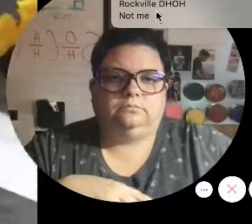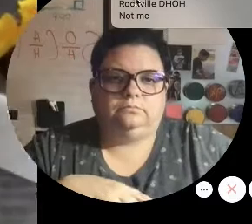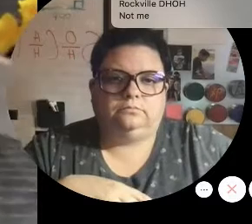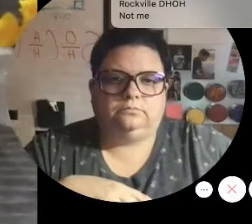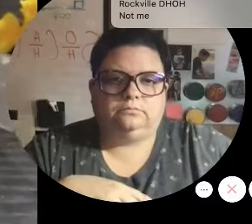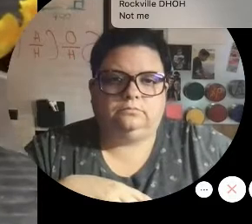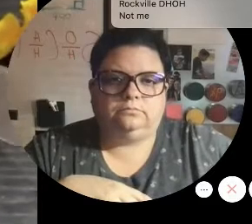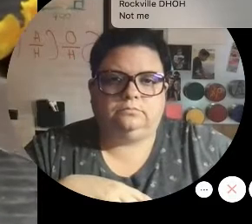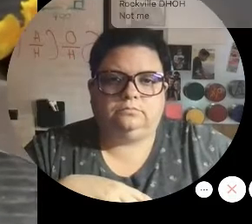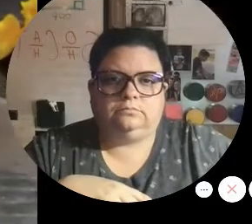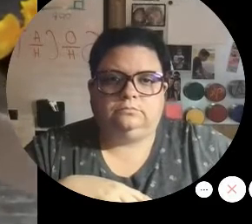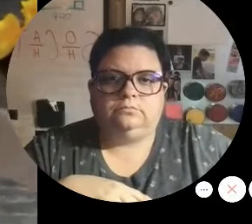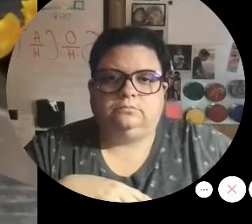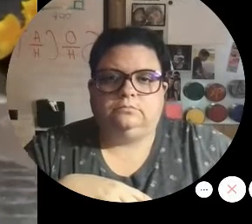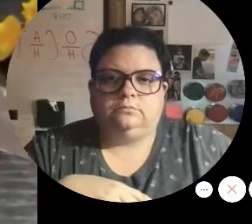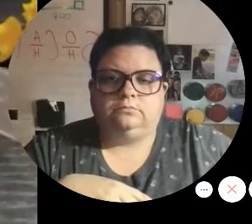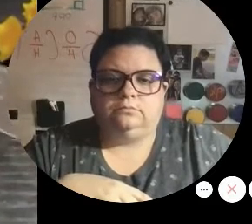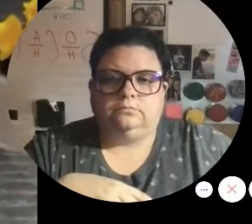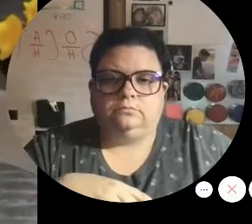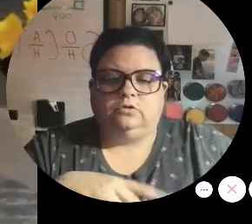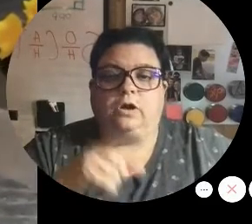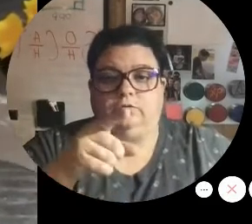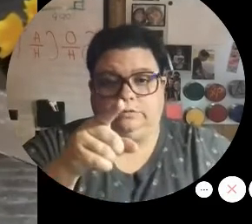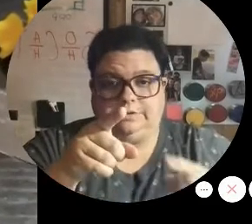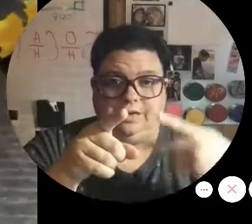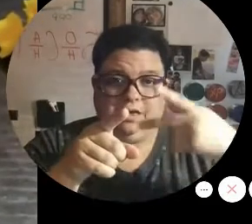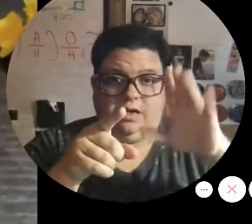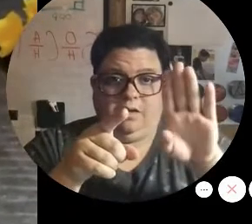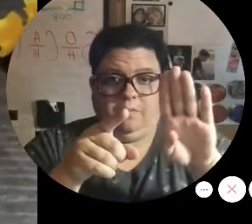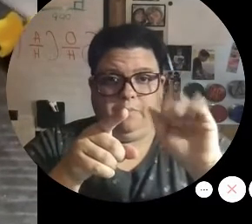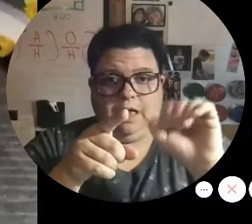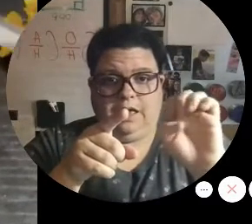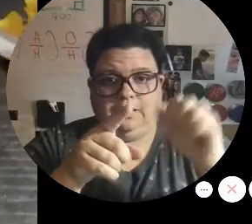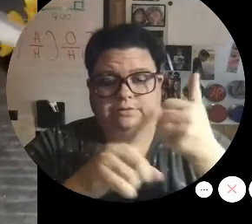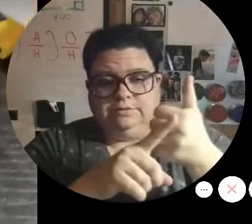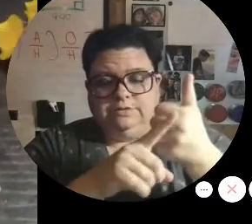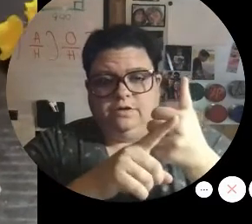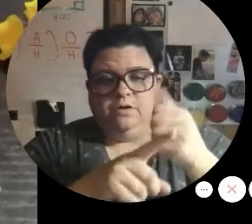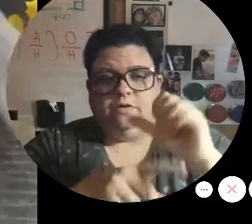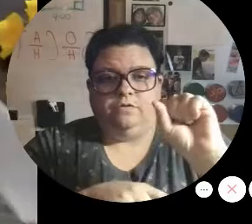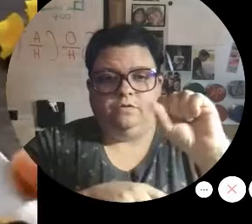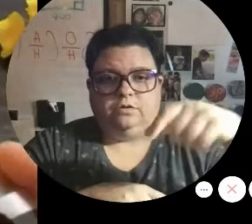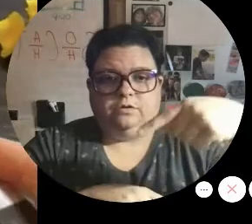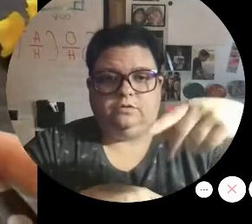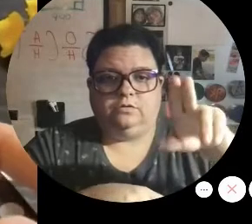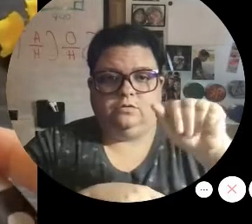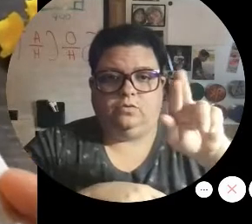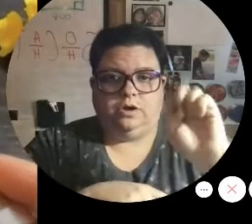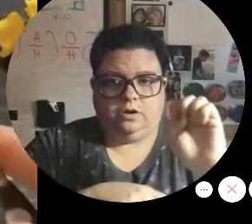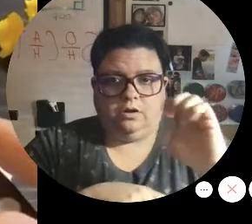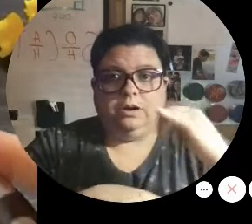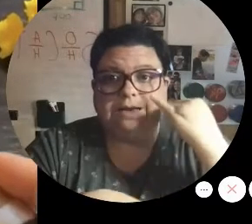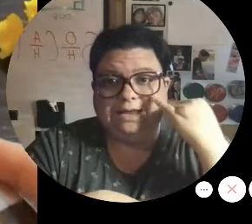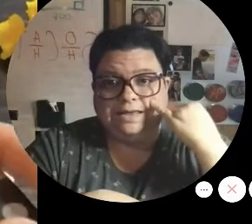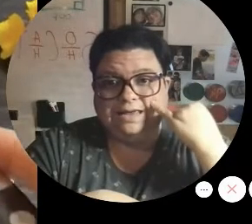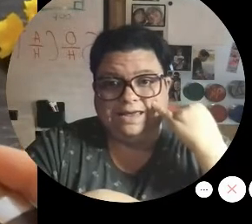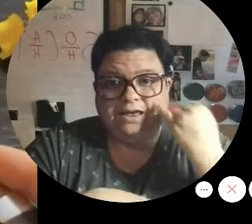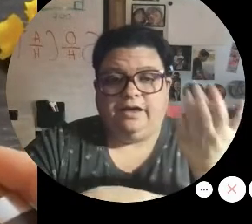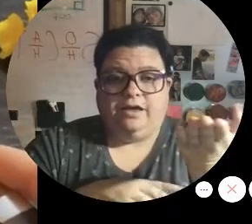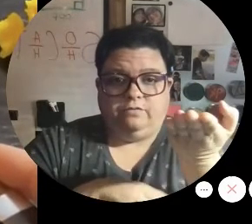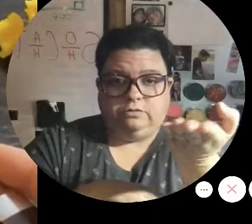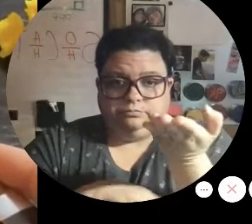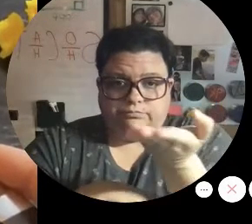base, oops, let me make sure you can actually see that. The base is a square, right? So if we cut this parallel to